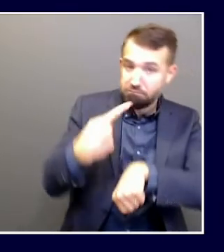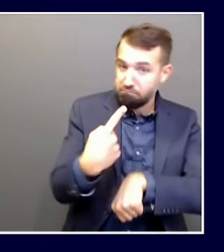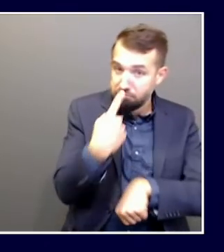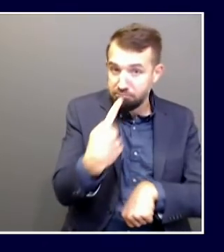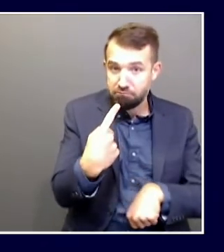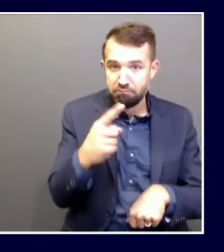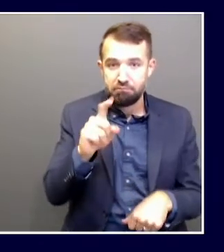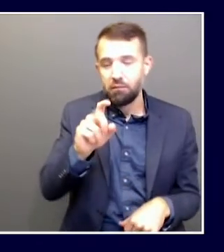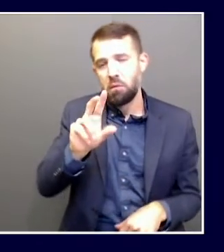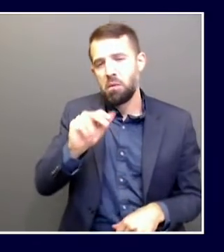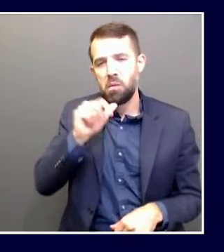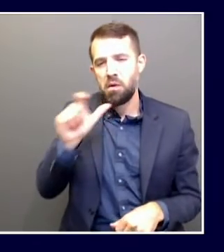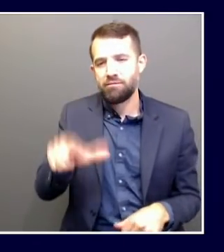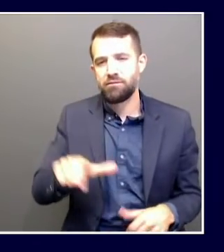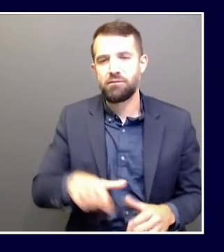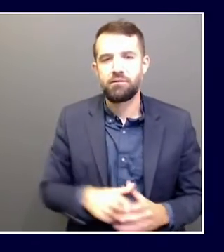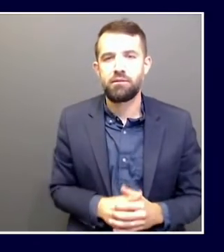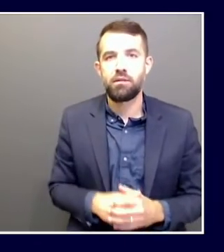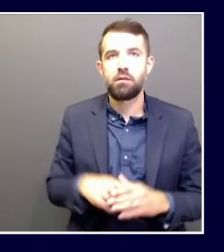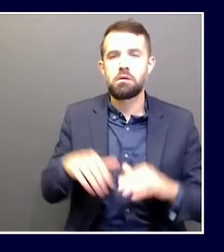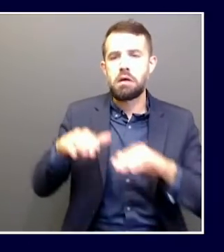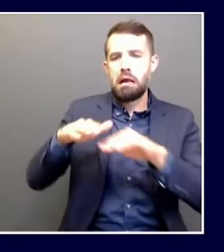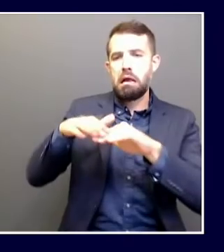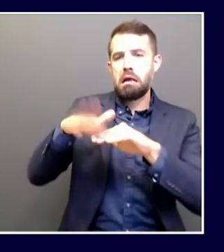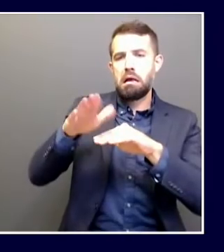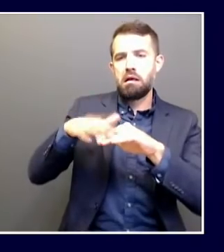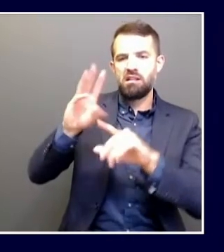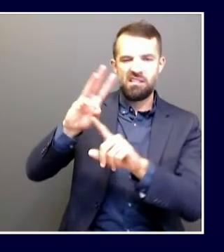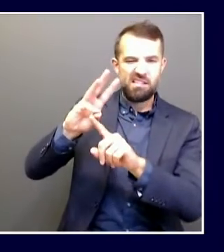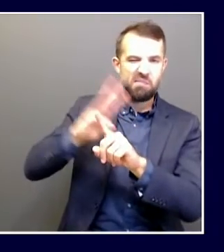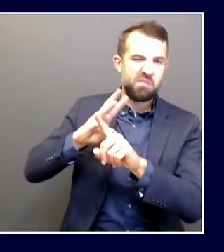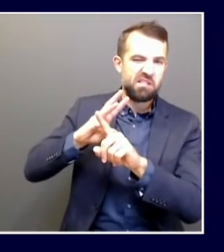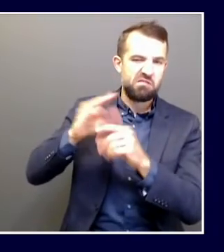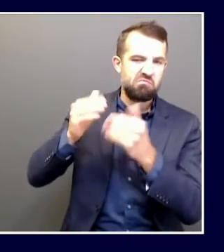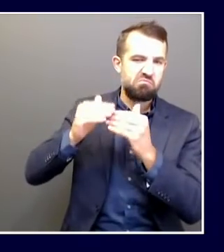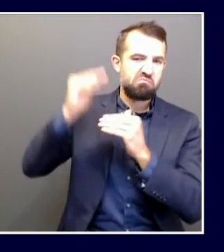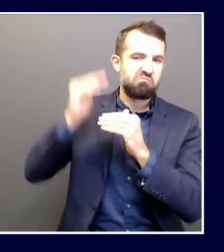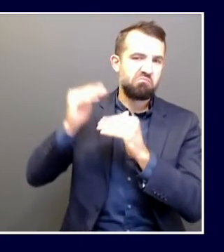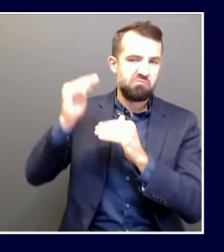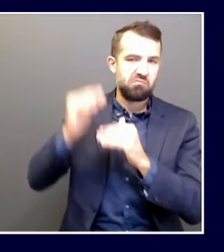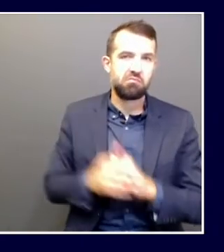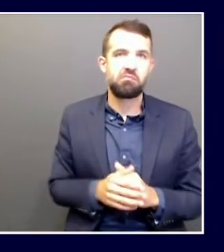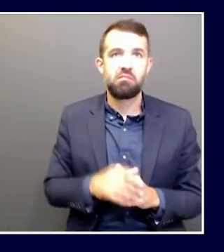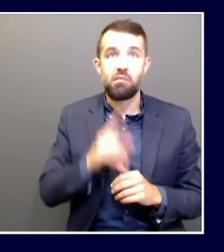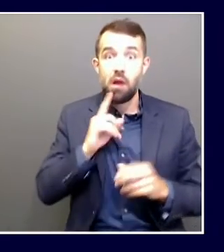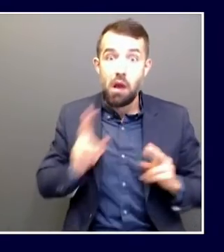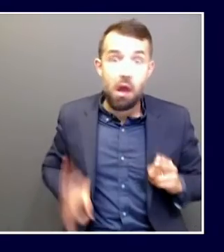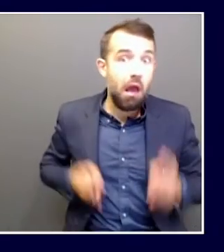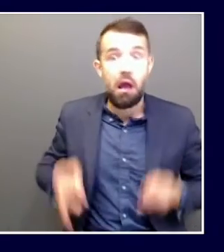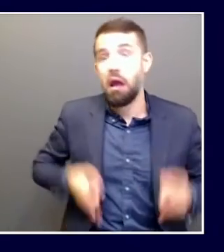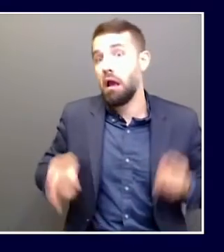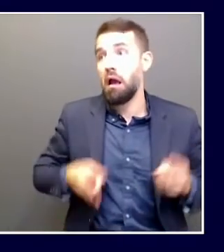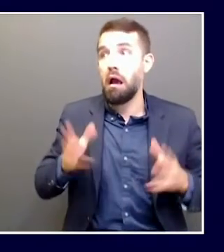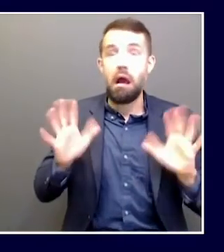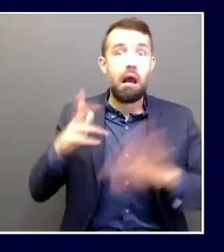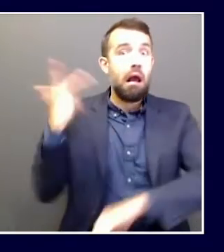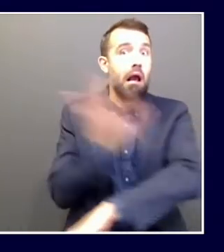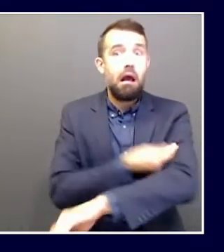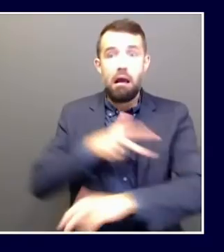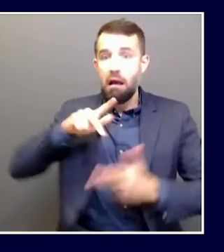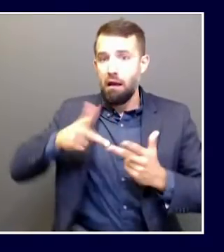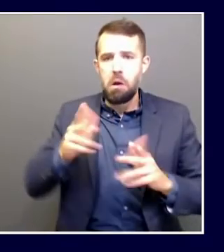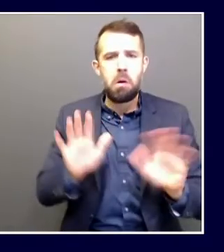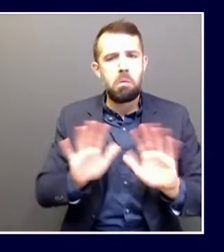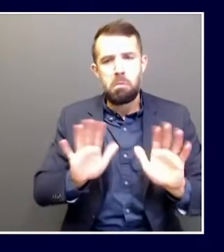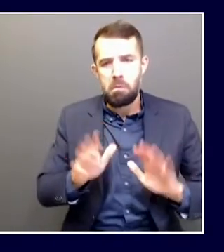important, and you should walk, but not run to get one. They're important in the same way that